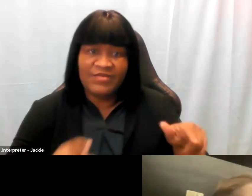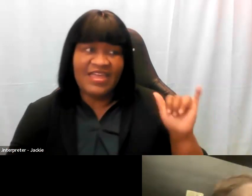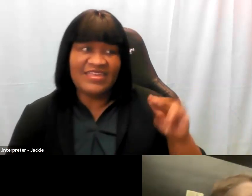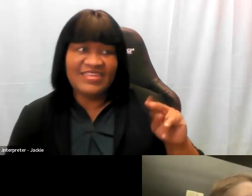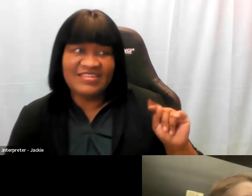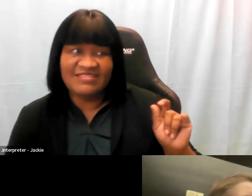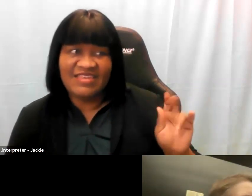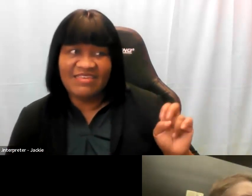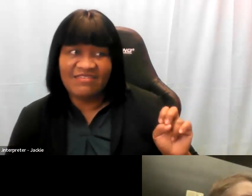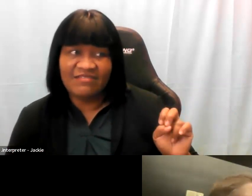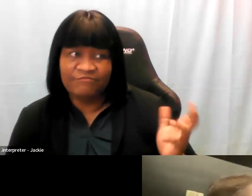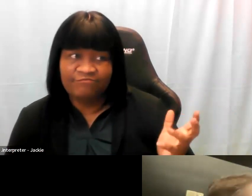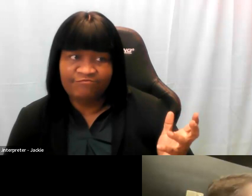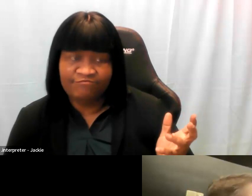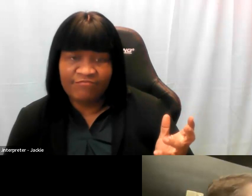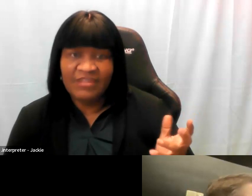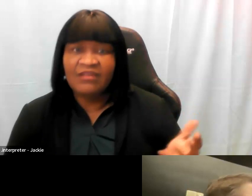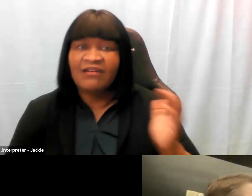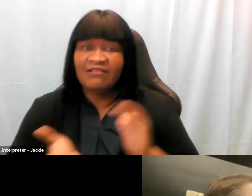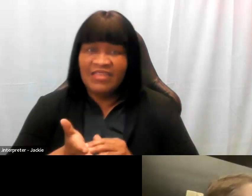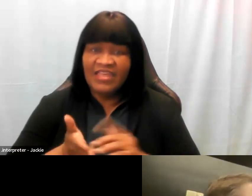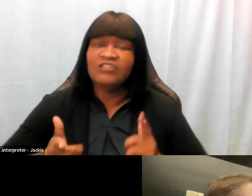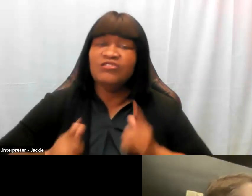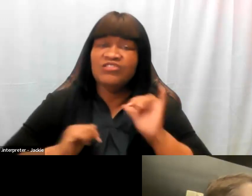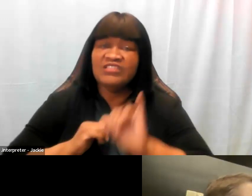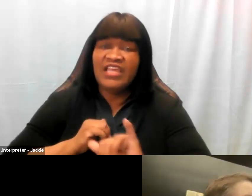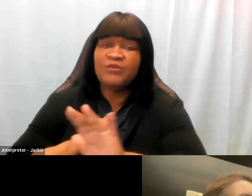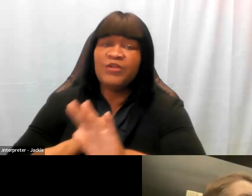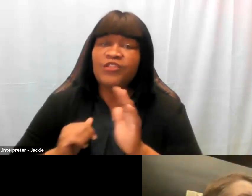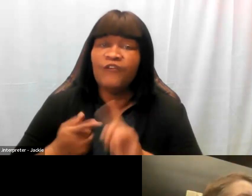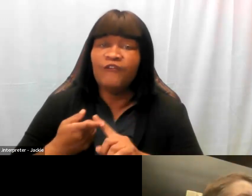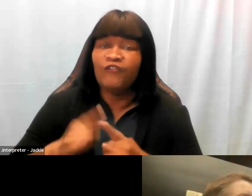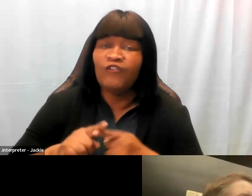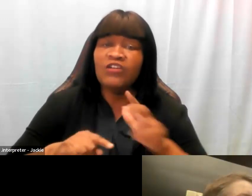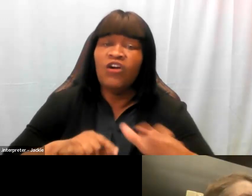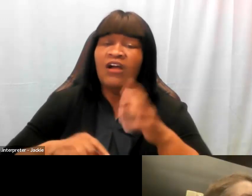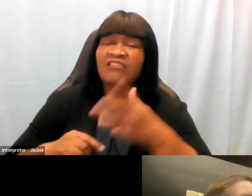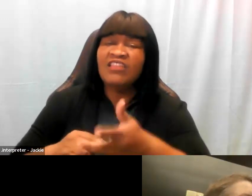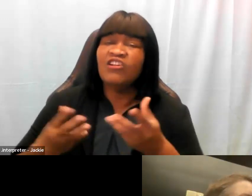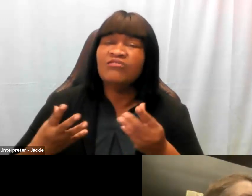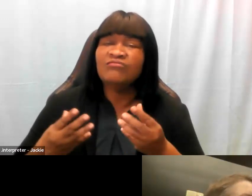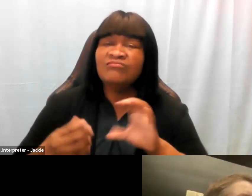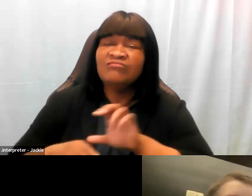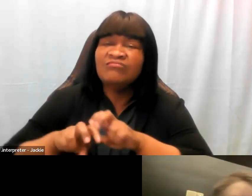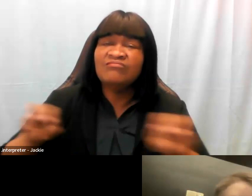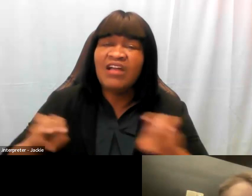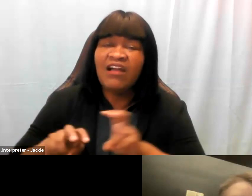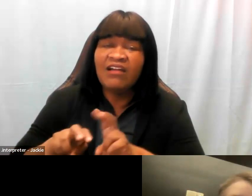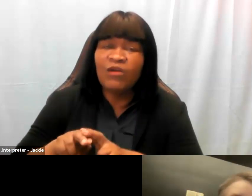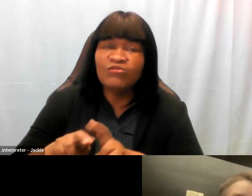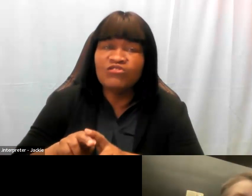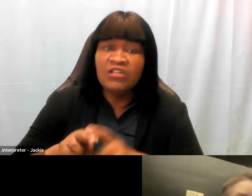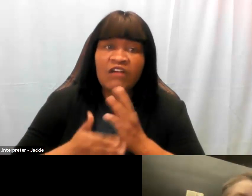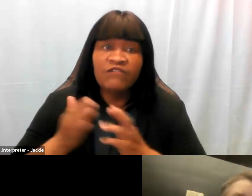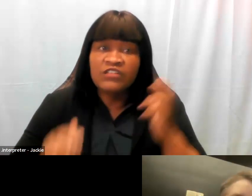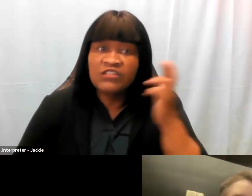And so I think about here, you've moved in with your friend, you're sleeping on his couch, And at some point, it was for some reason he